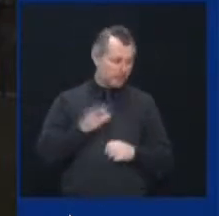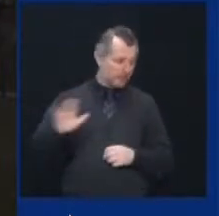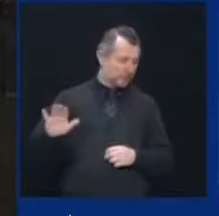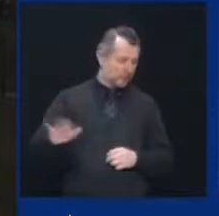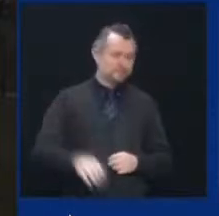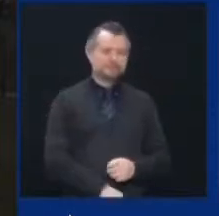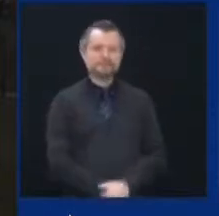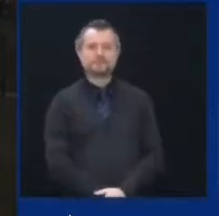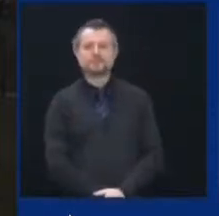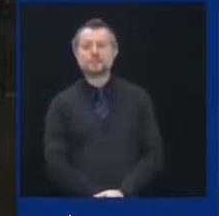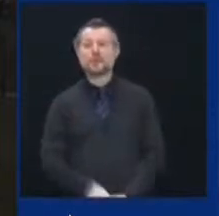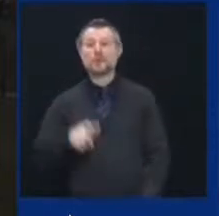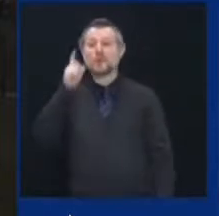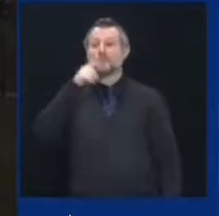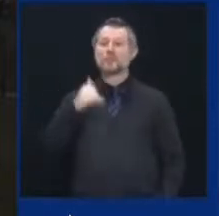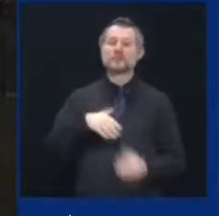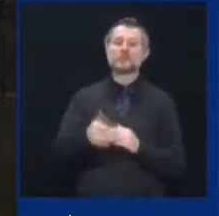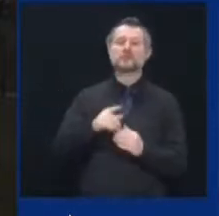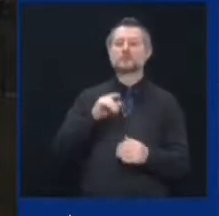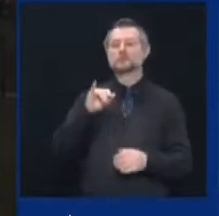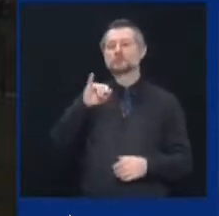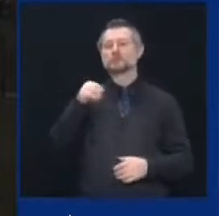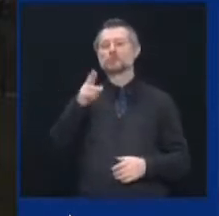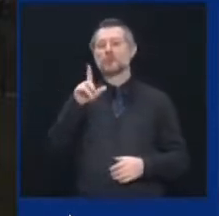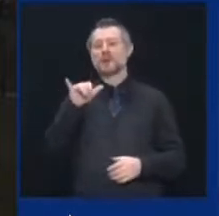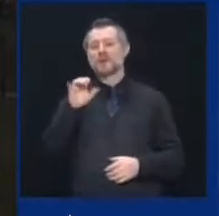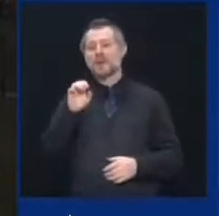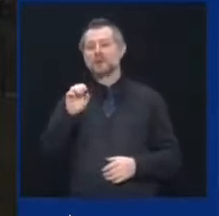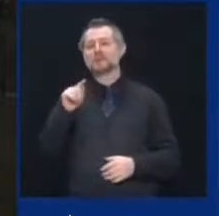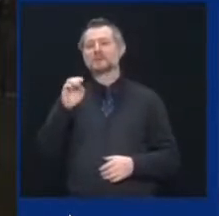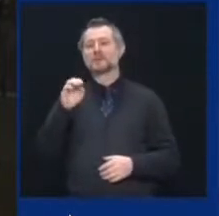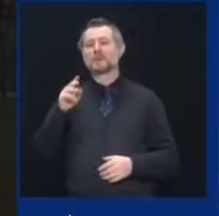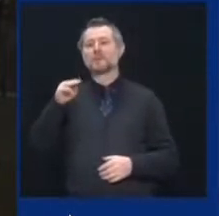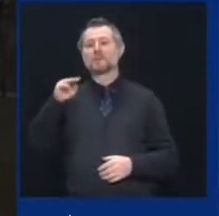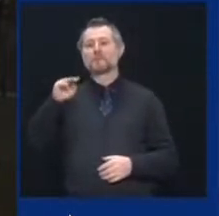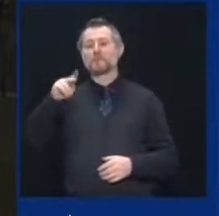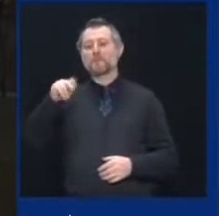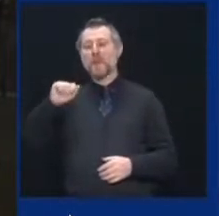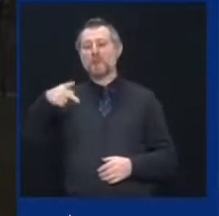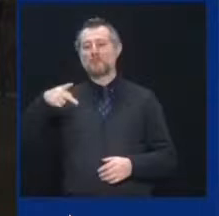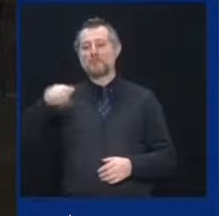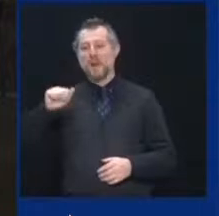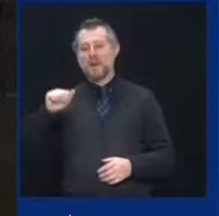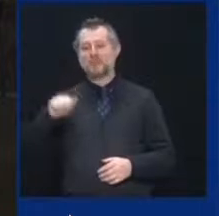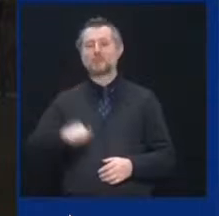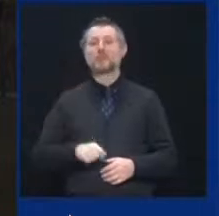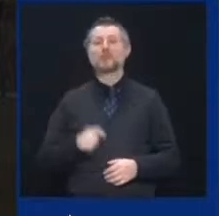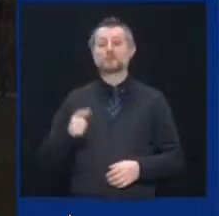Governor, your next question comes from Juliet Papa. Juliet, your line is now open. Please unmute your microphone.